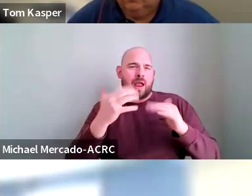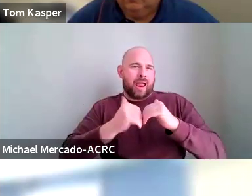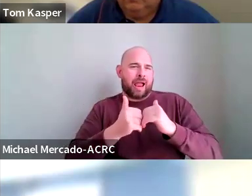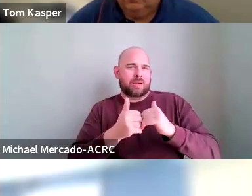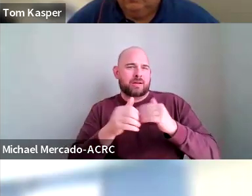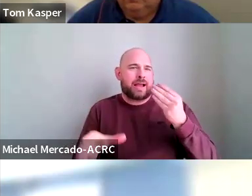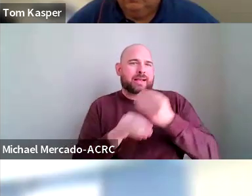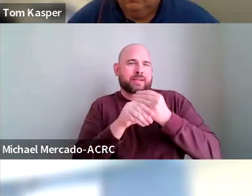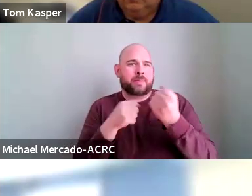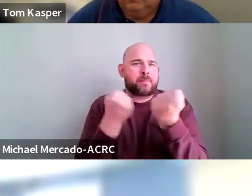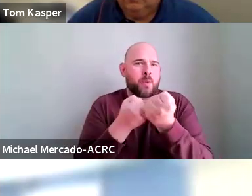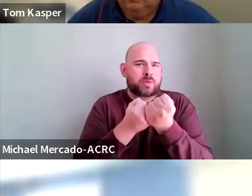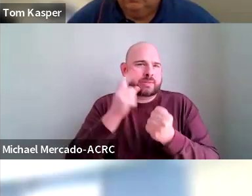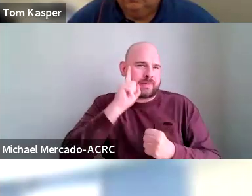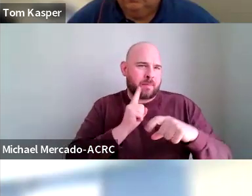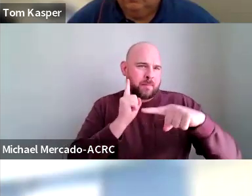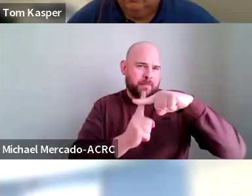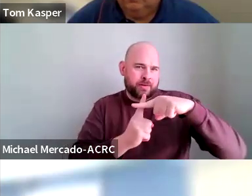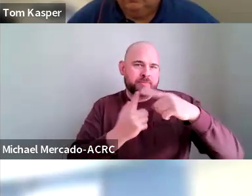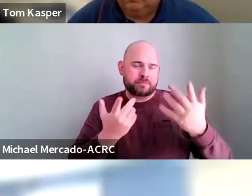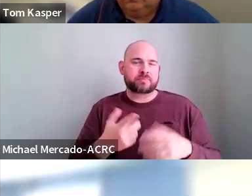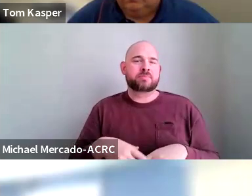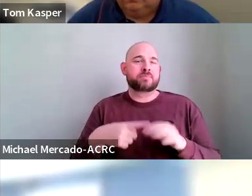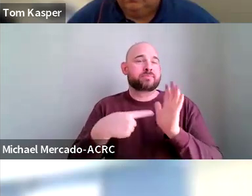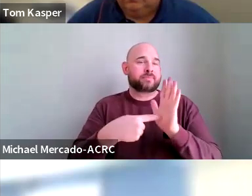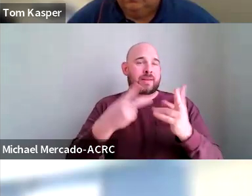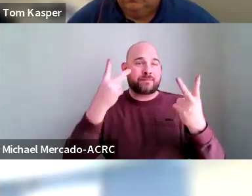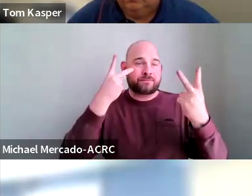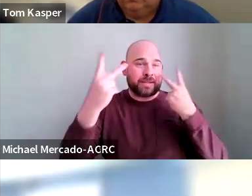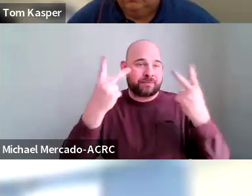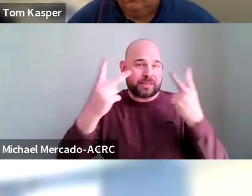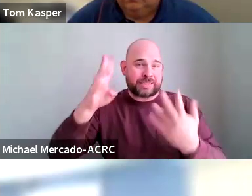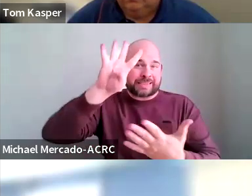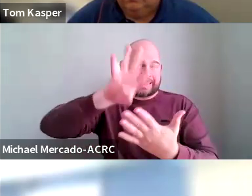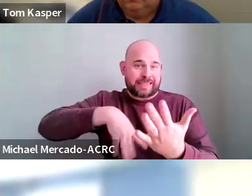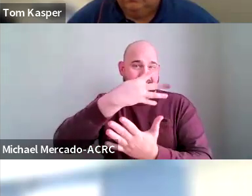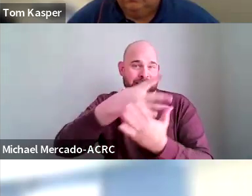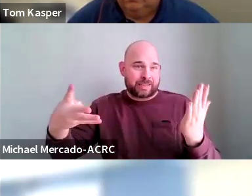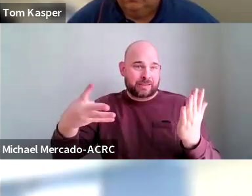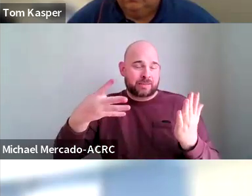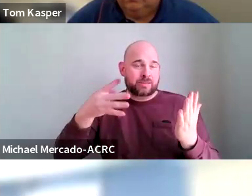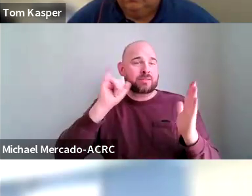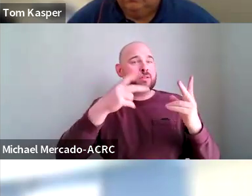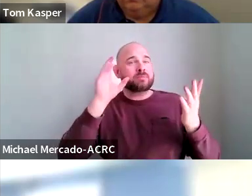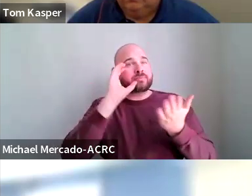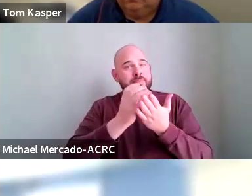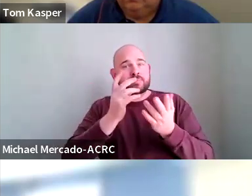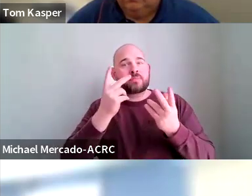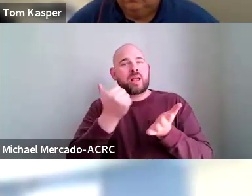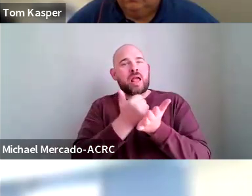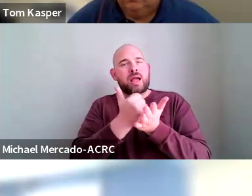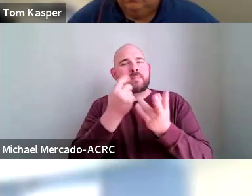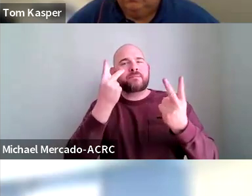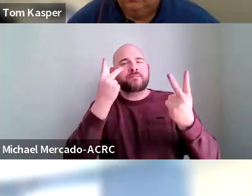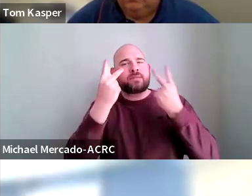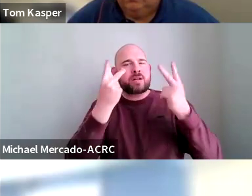So there's a few examples of how we could have additional support for people who are Deaf Plus. One of those might